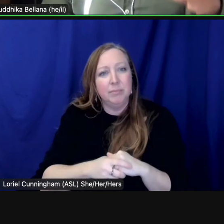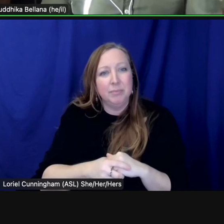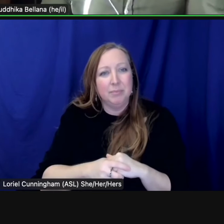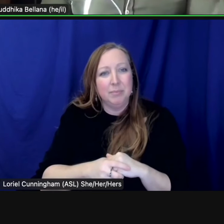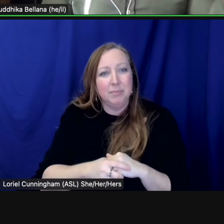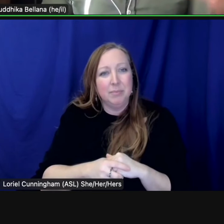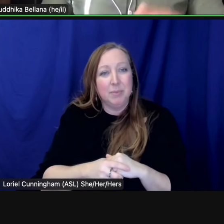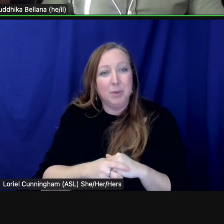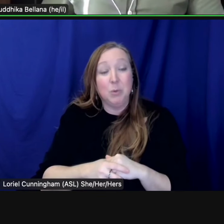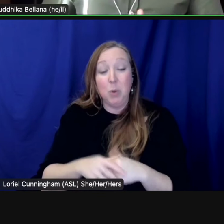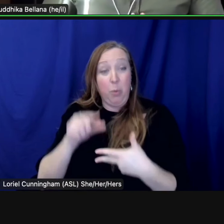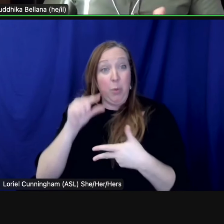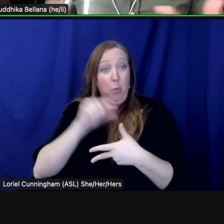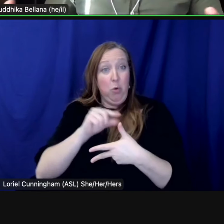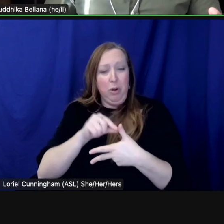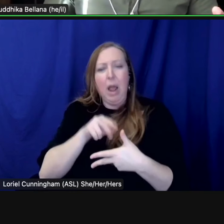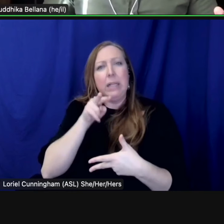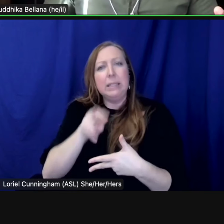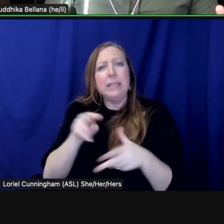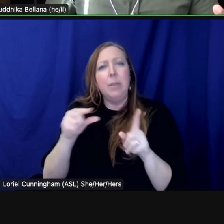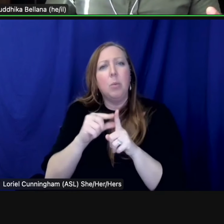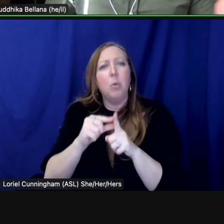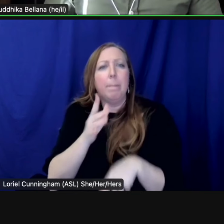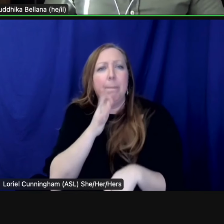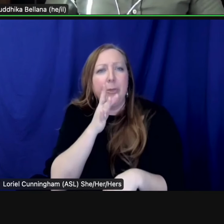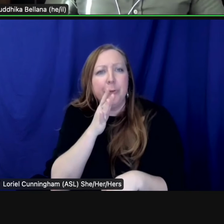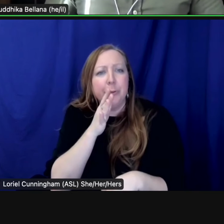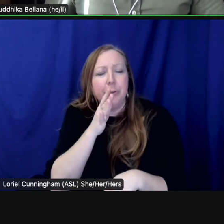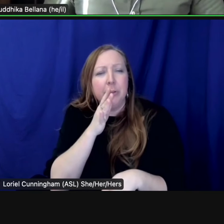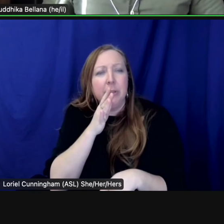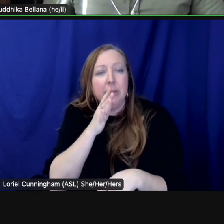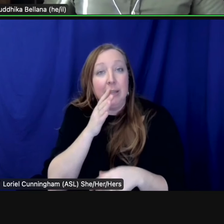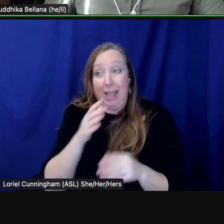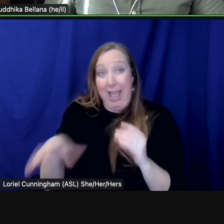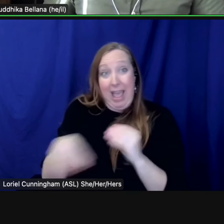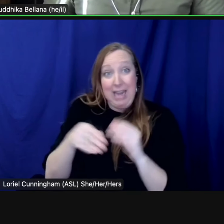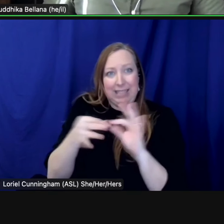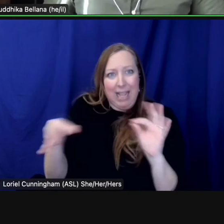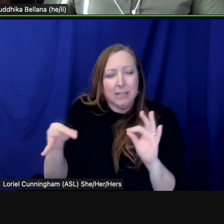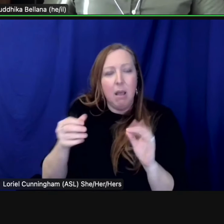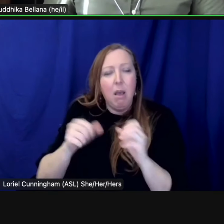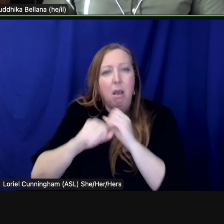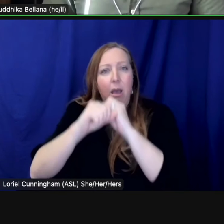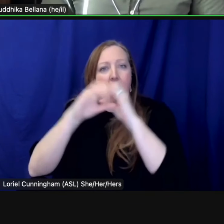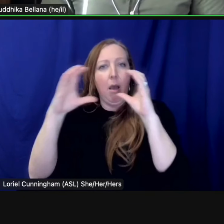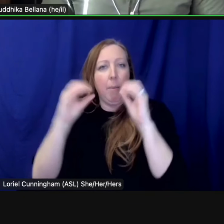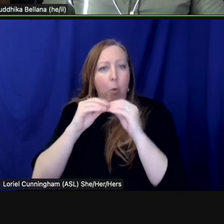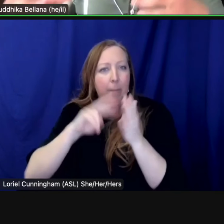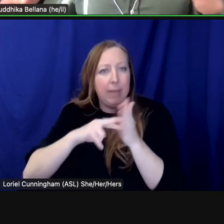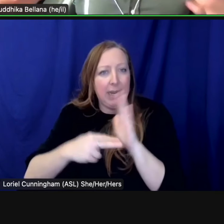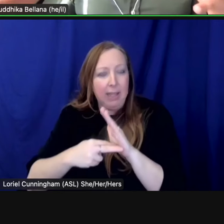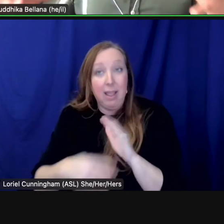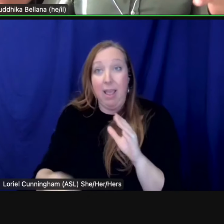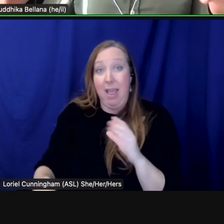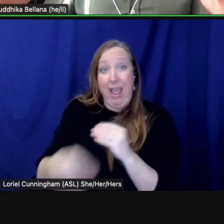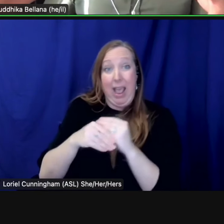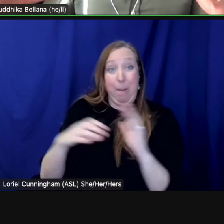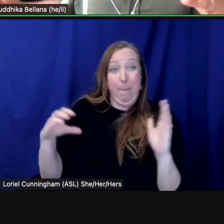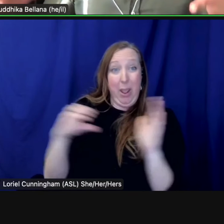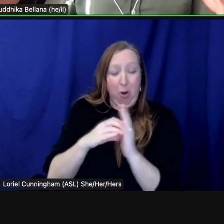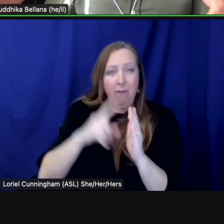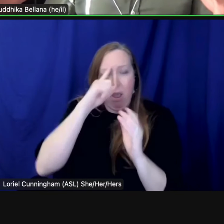sentence, the paragraph, to the narrative, carries so much more meaning. So it seems like maybe if you were to think about this